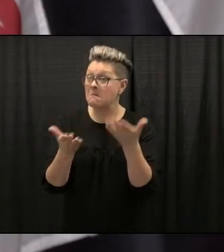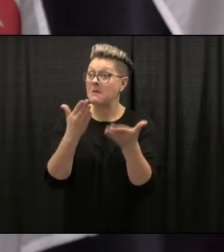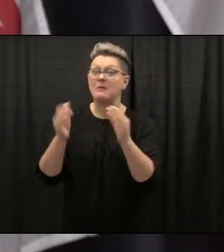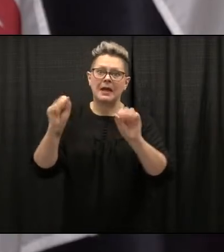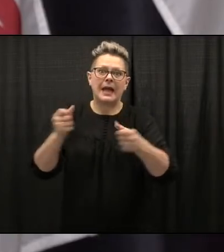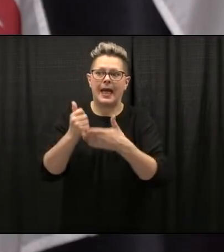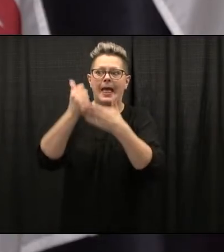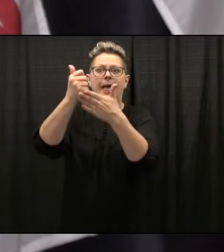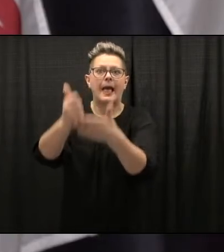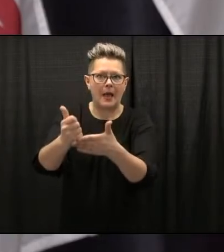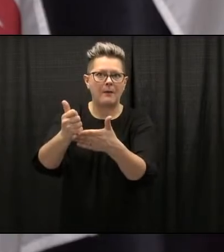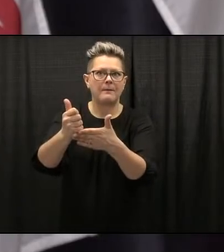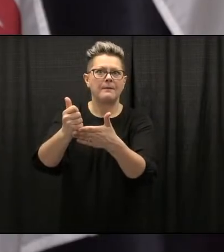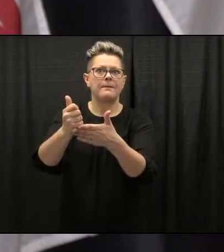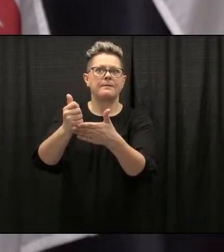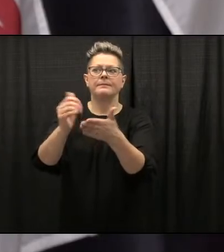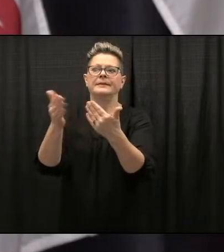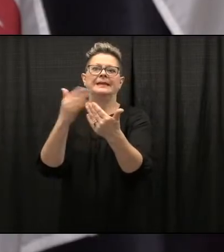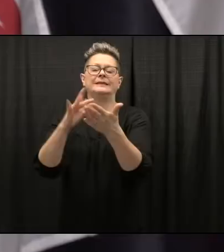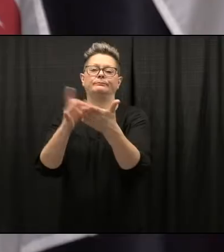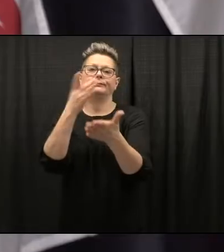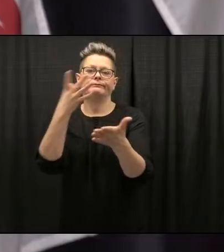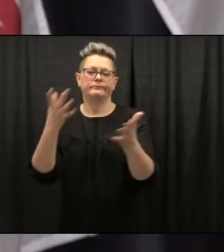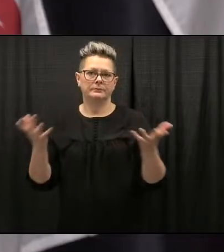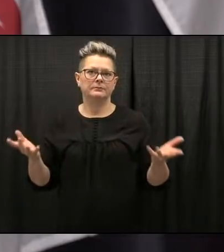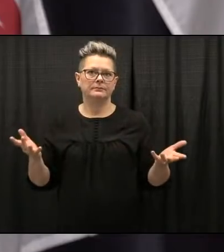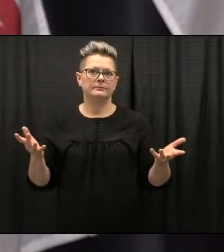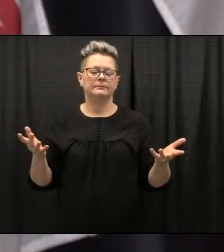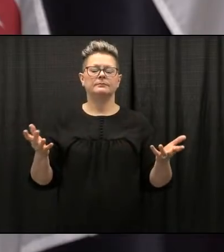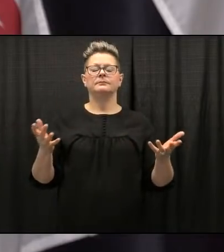help access treatment. We're working on those